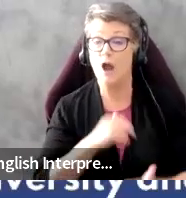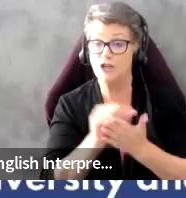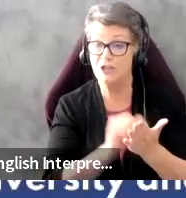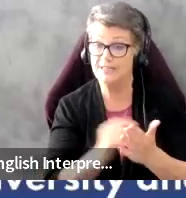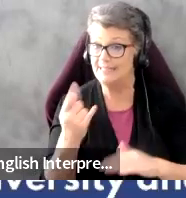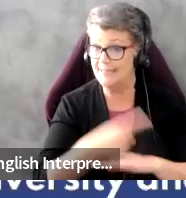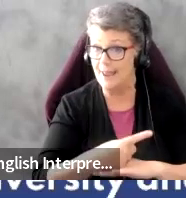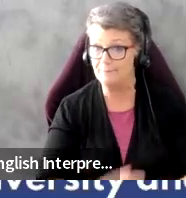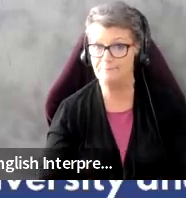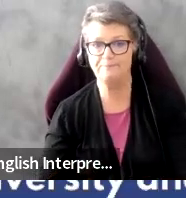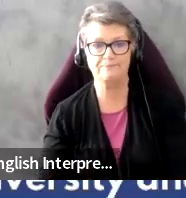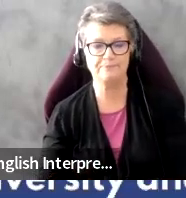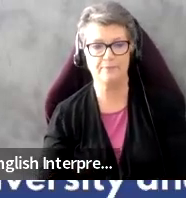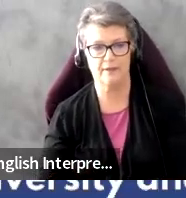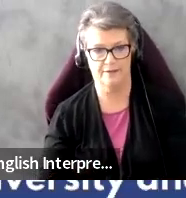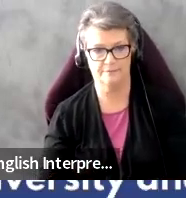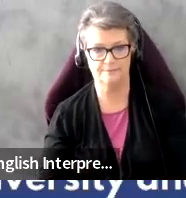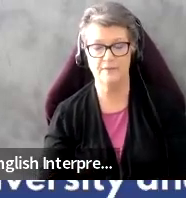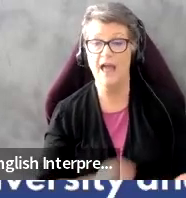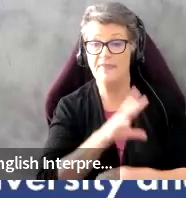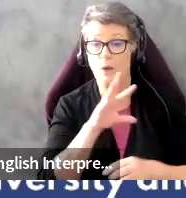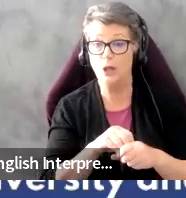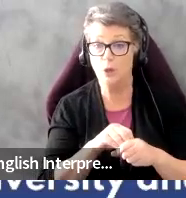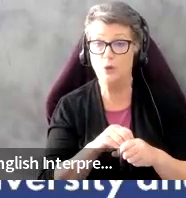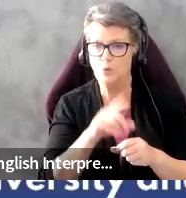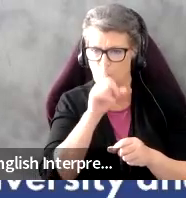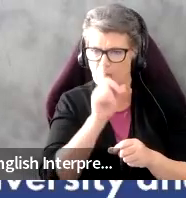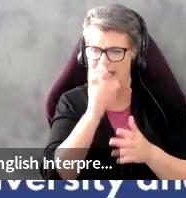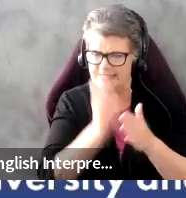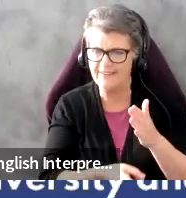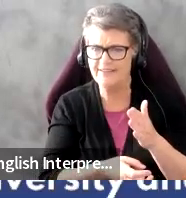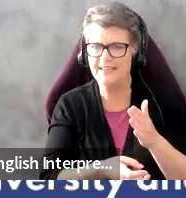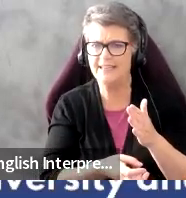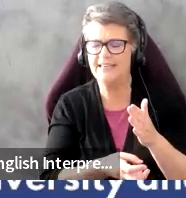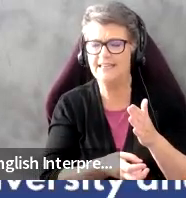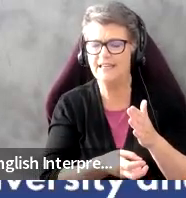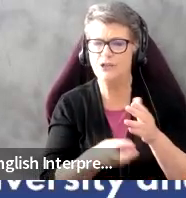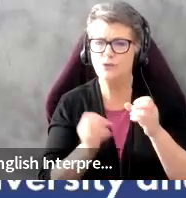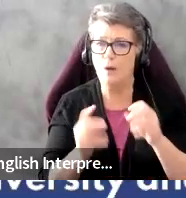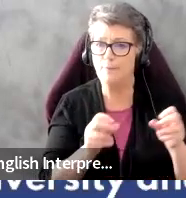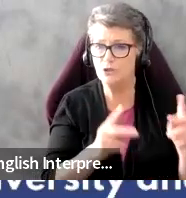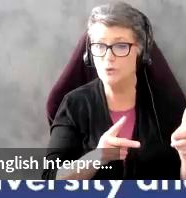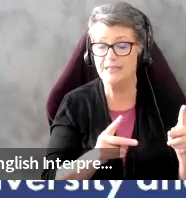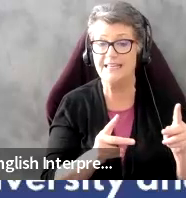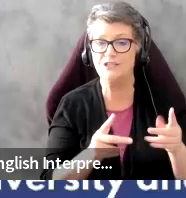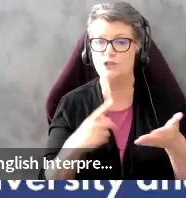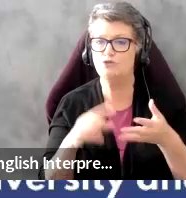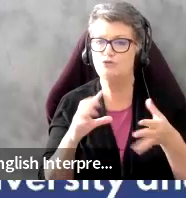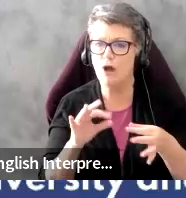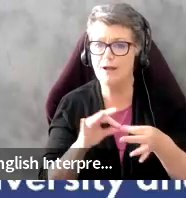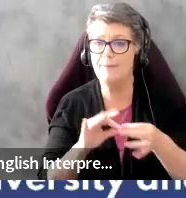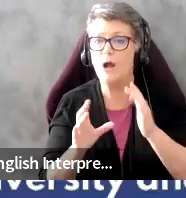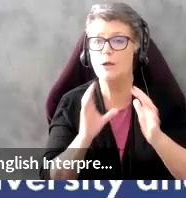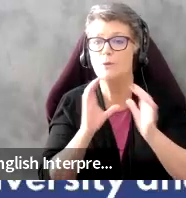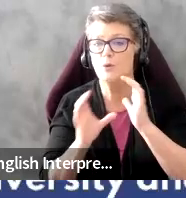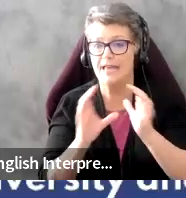today will include really diving into opportunities to talk about